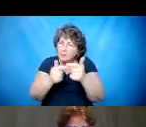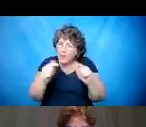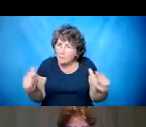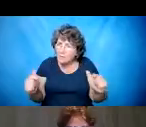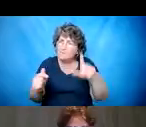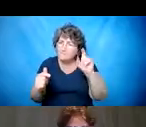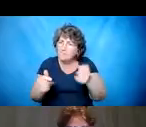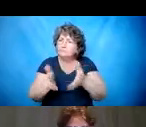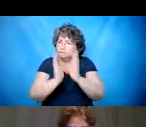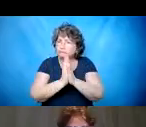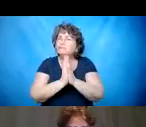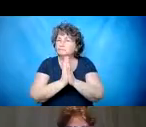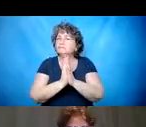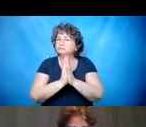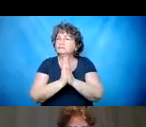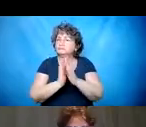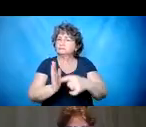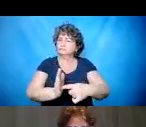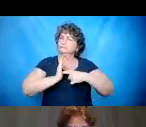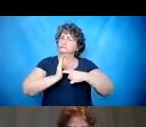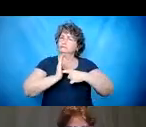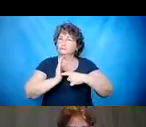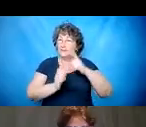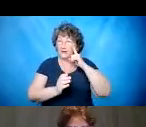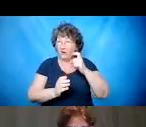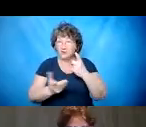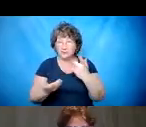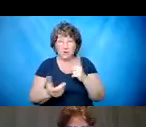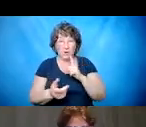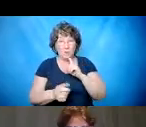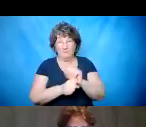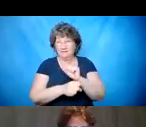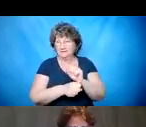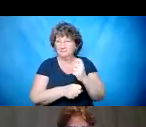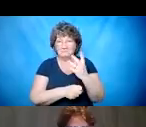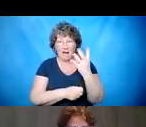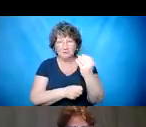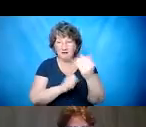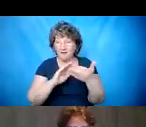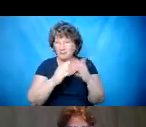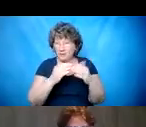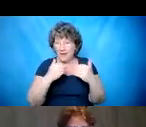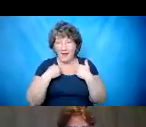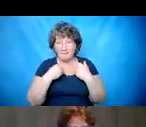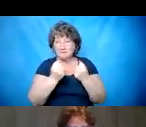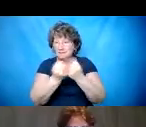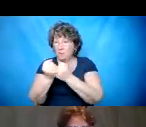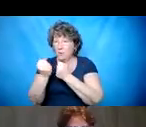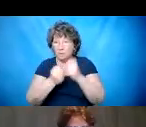because in reality, there is support in our community that allows us to get